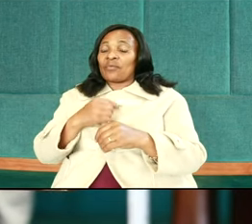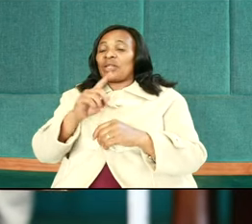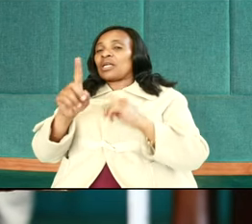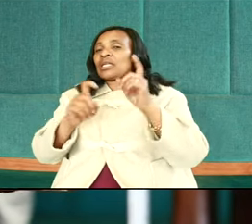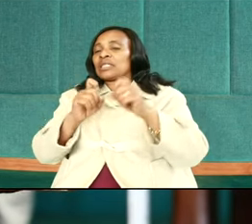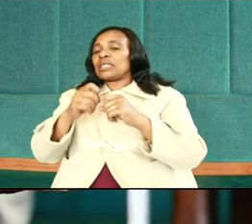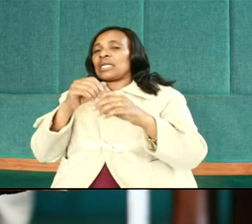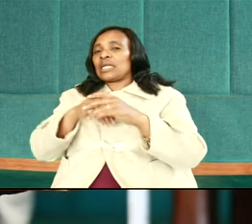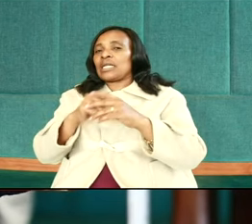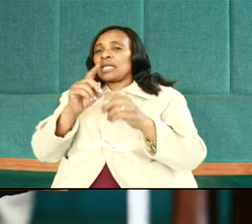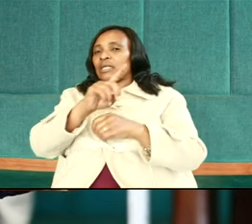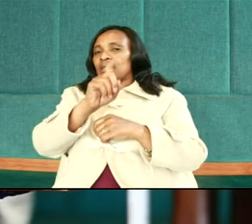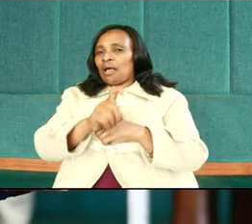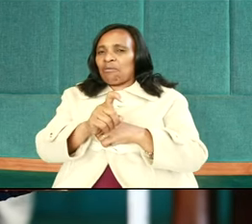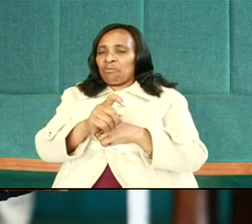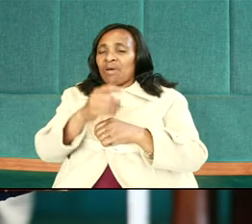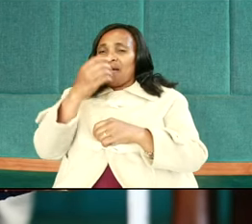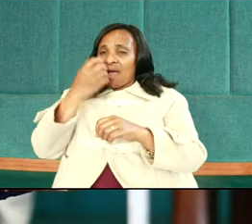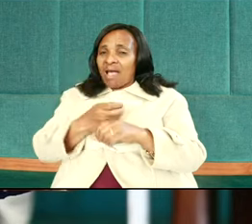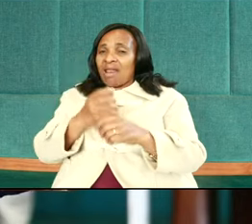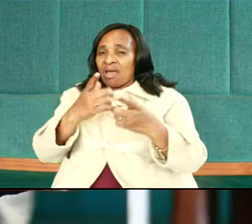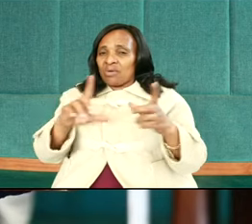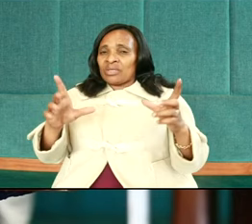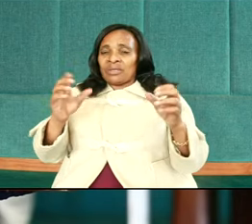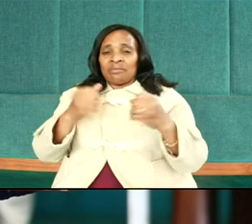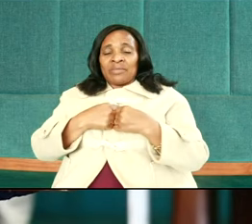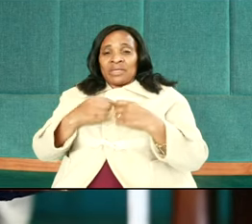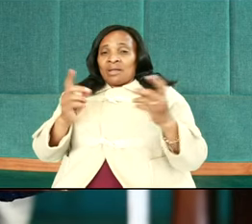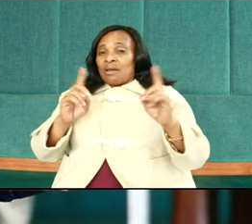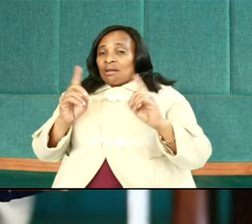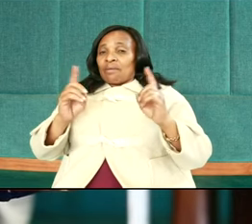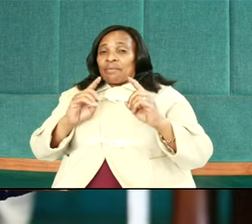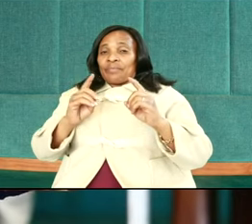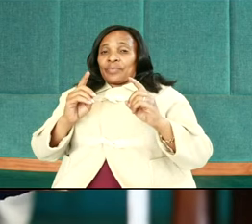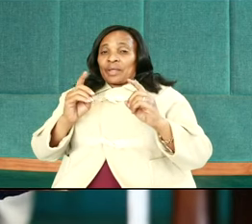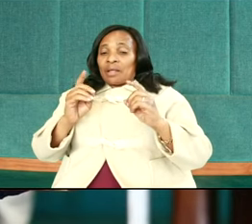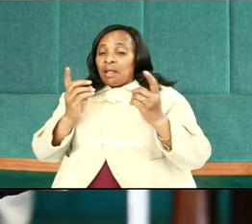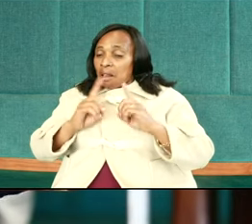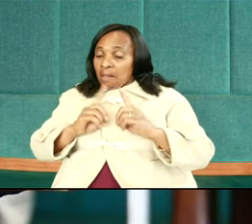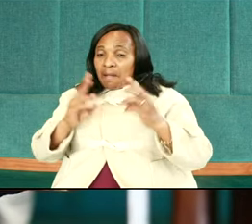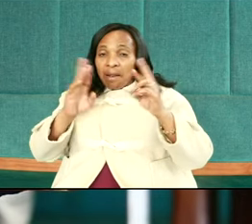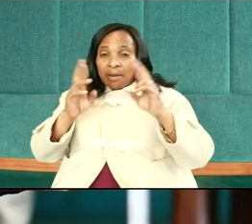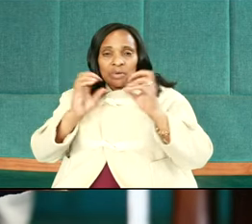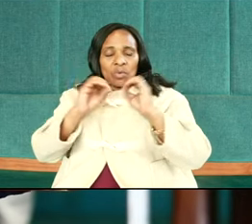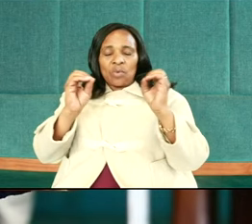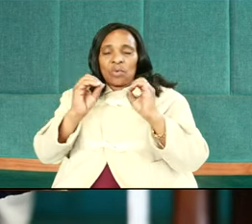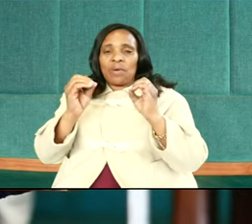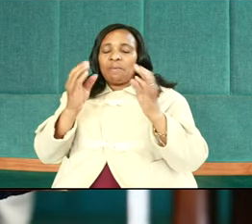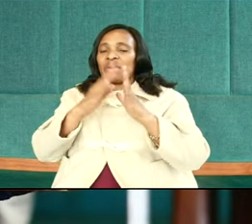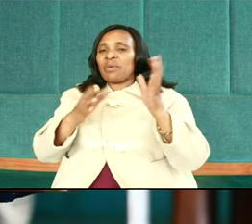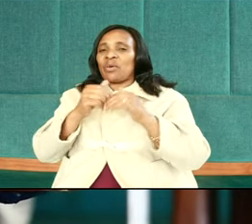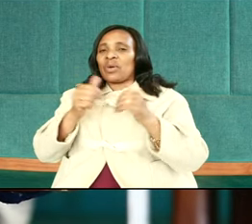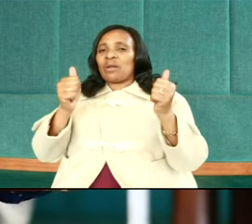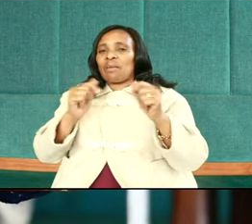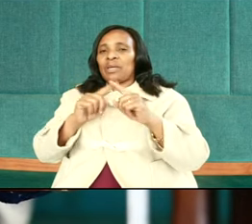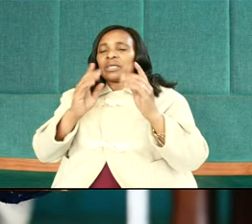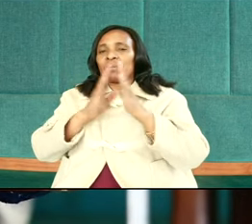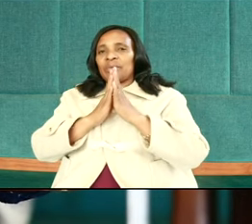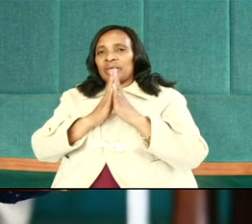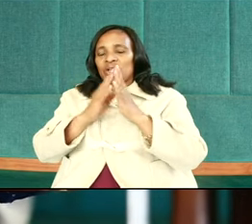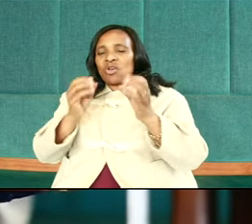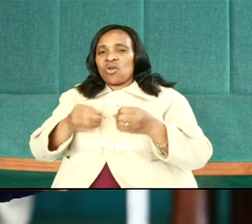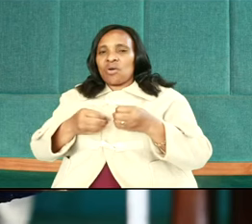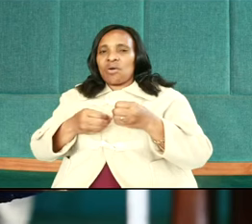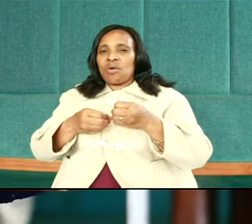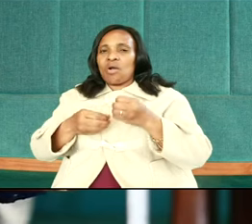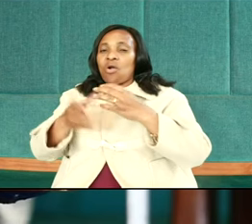Sanskrit. It's a really hard language and I wasn't ready. I didn't prepare well, but I prayed and God gave